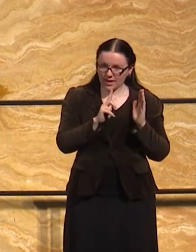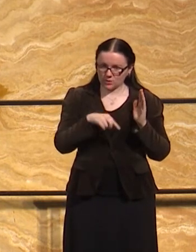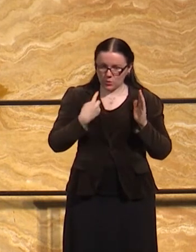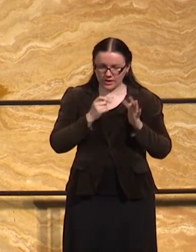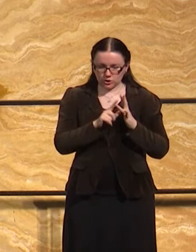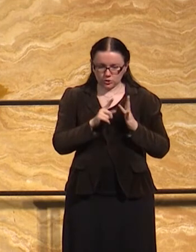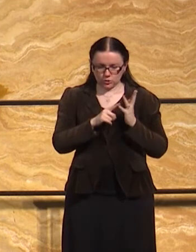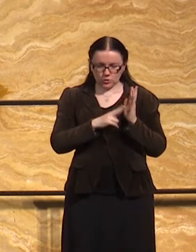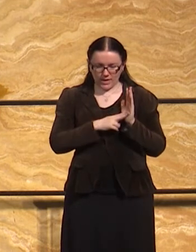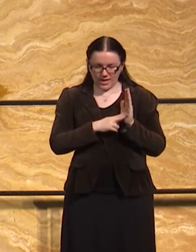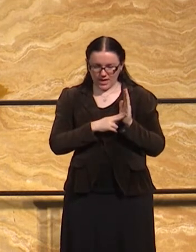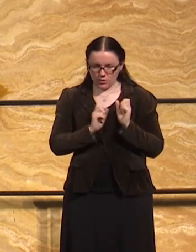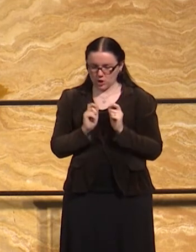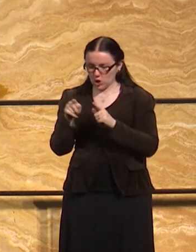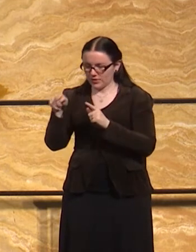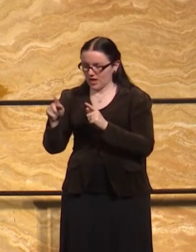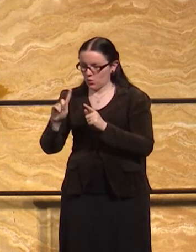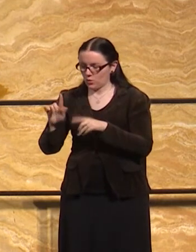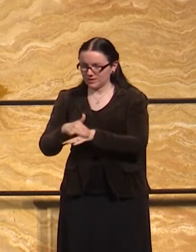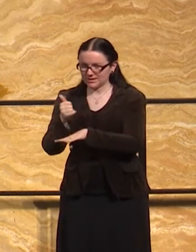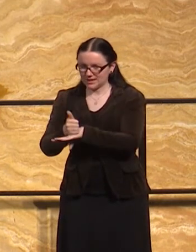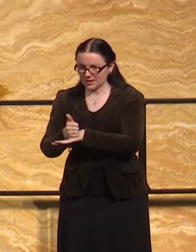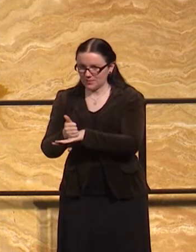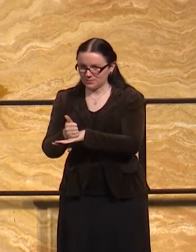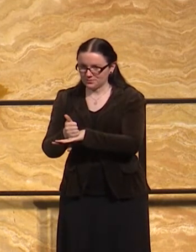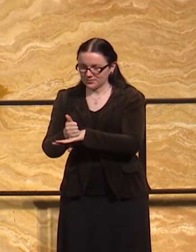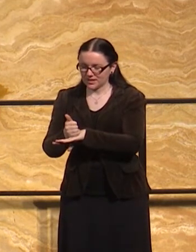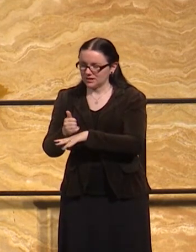UN people on the ground and what we implement is very different from